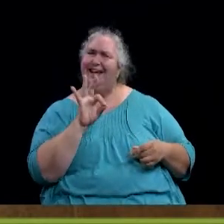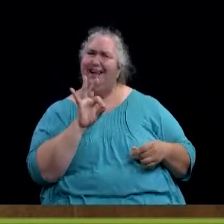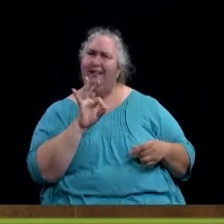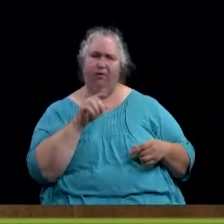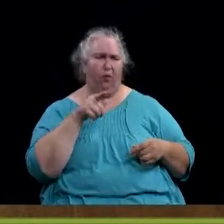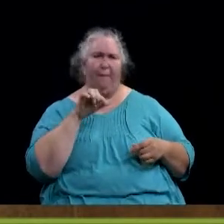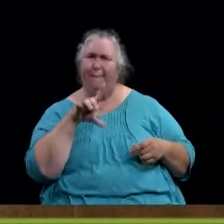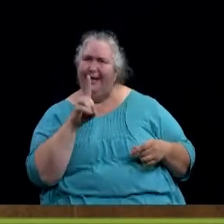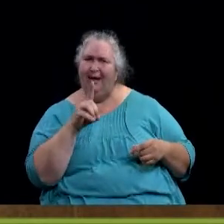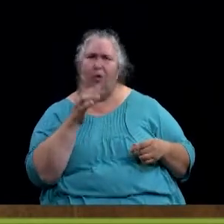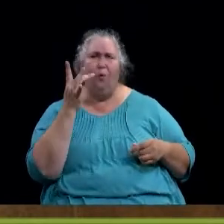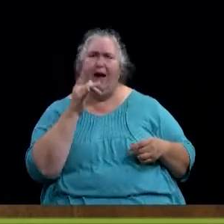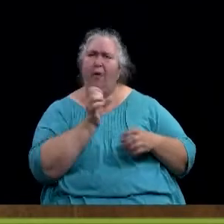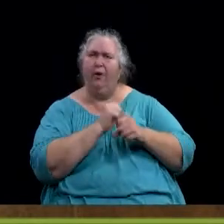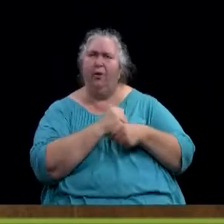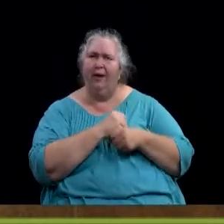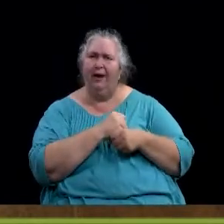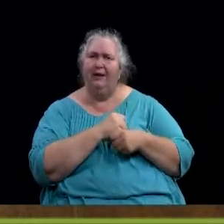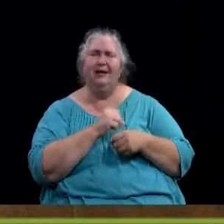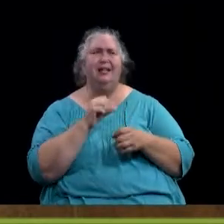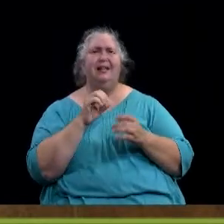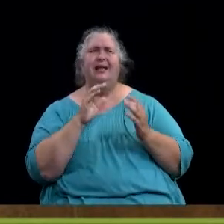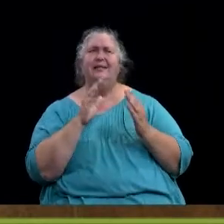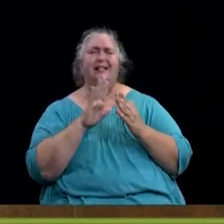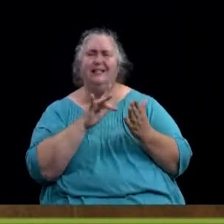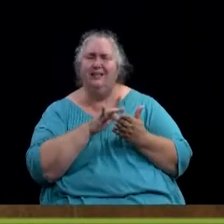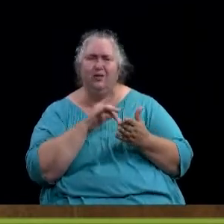for, have we had a fulfillment of those